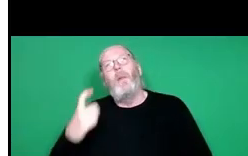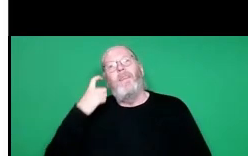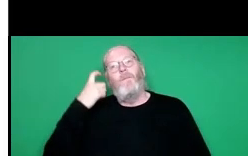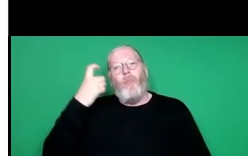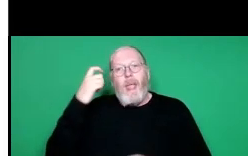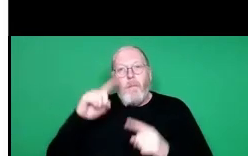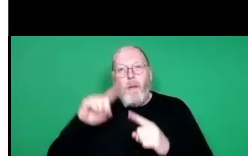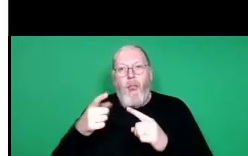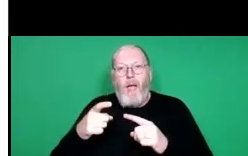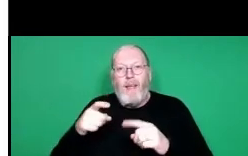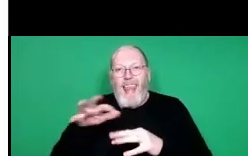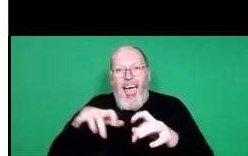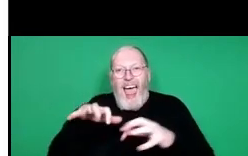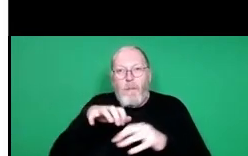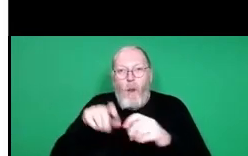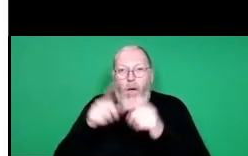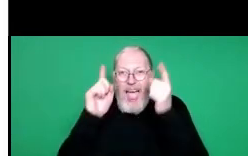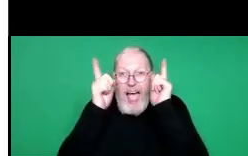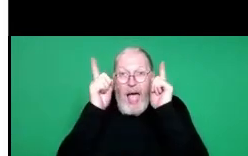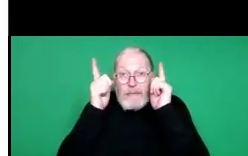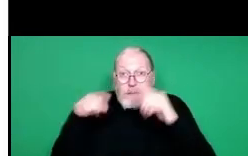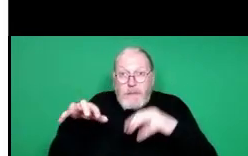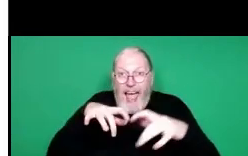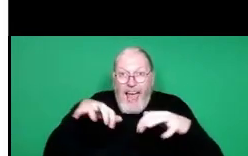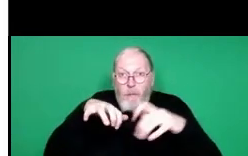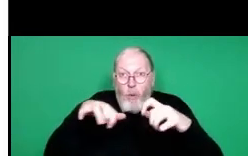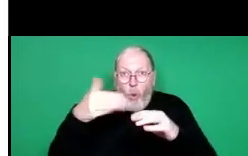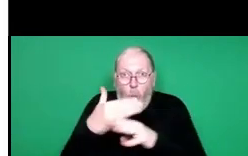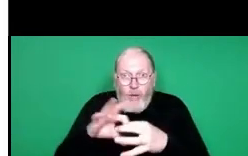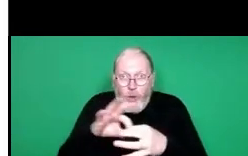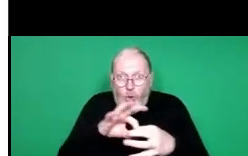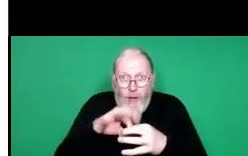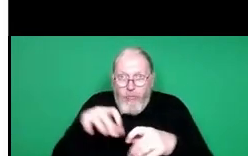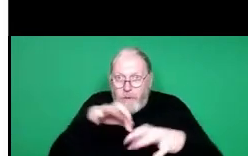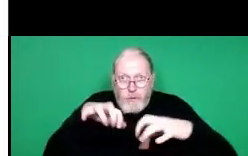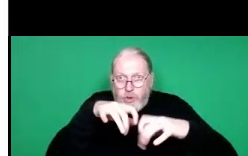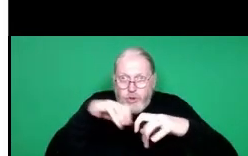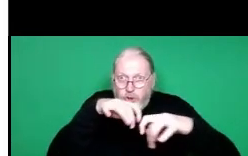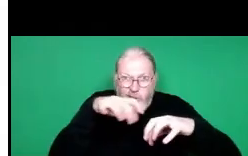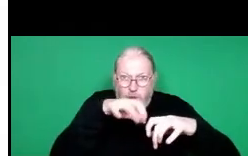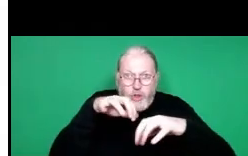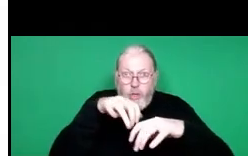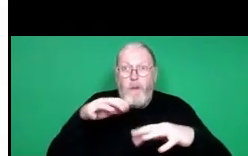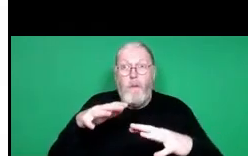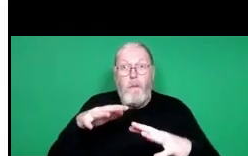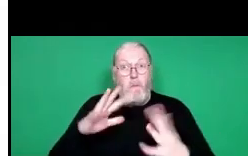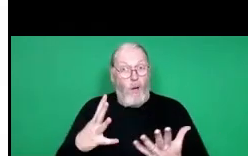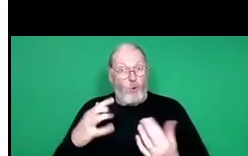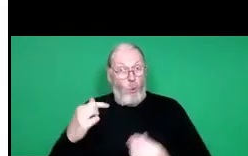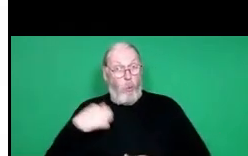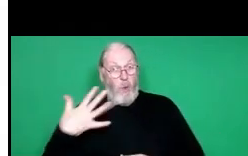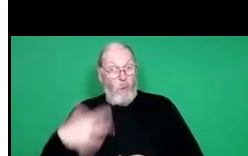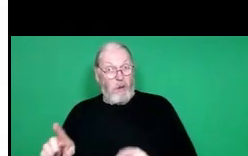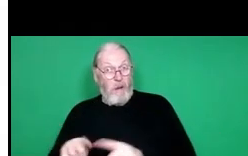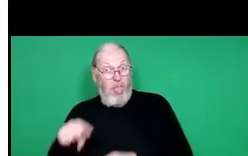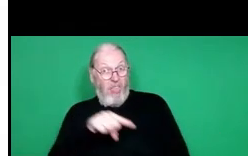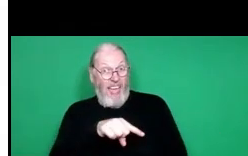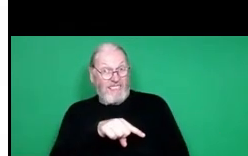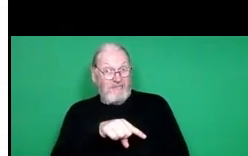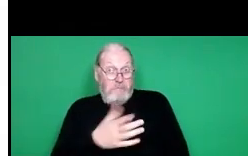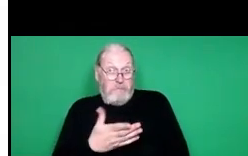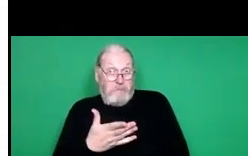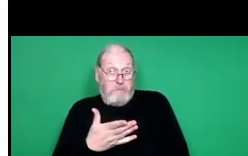of ant colonies, but for the ants themselves, is that kind of what we want for